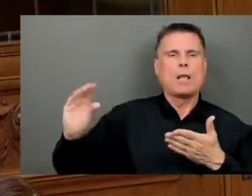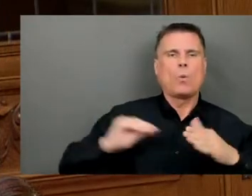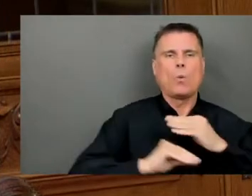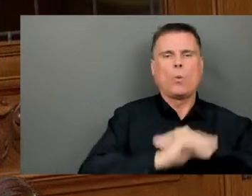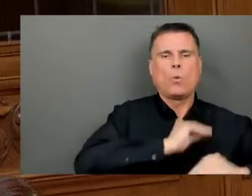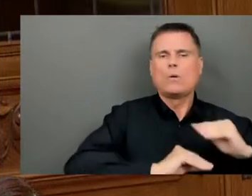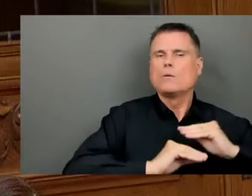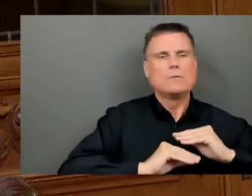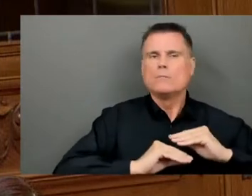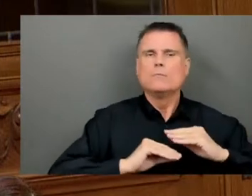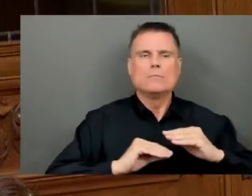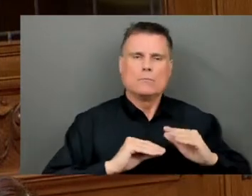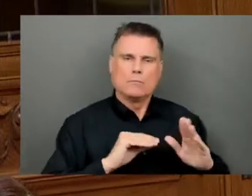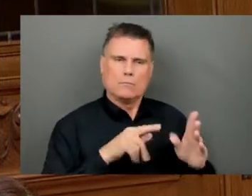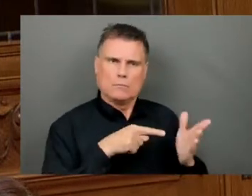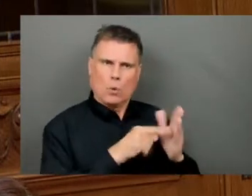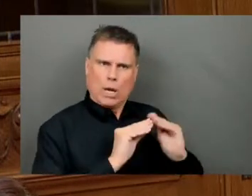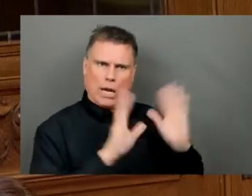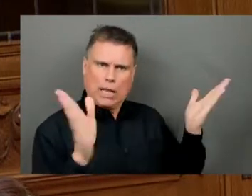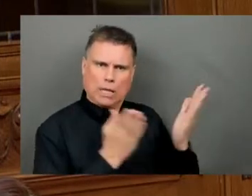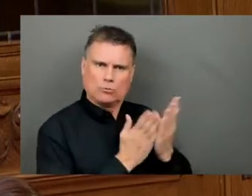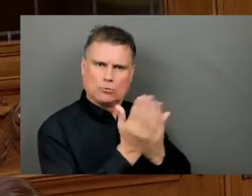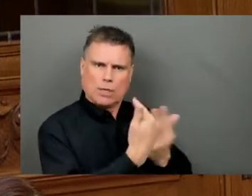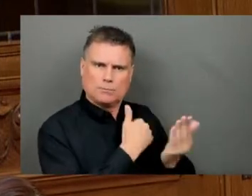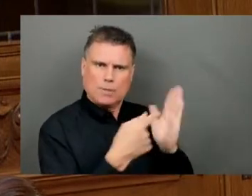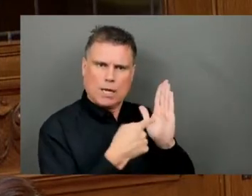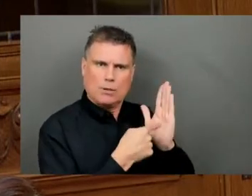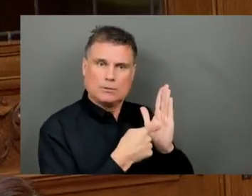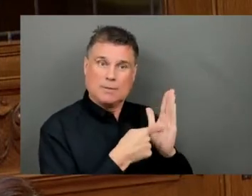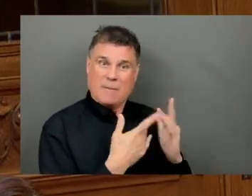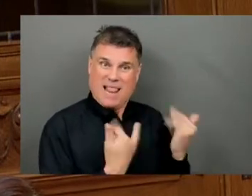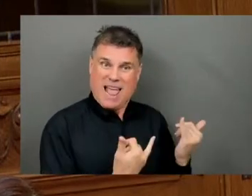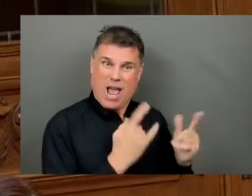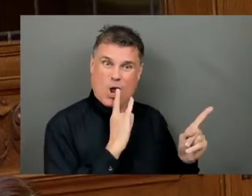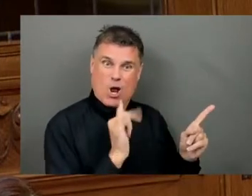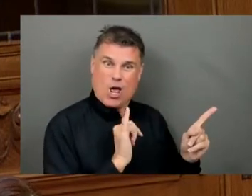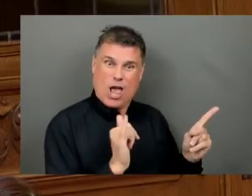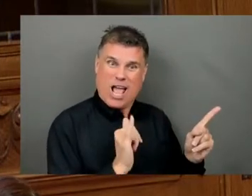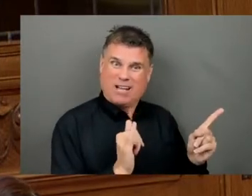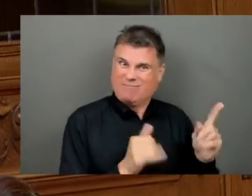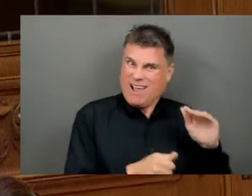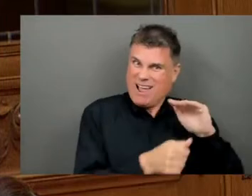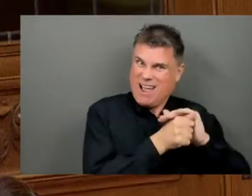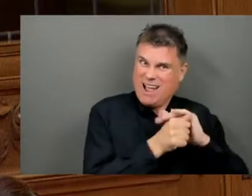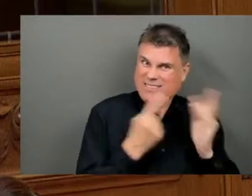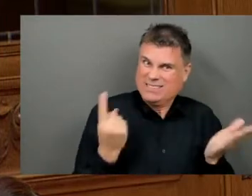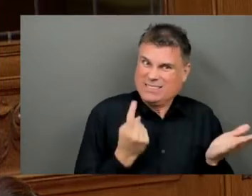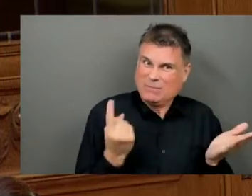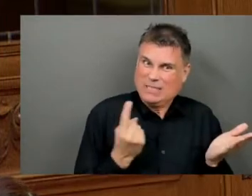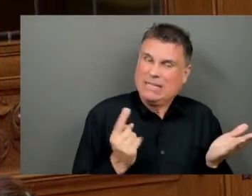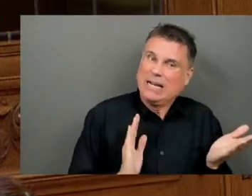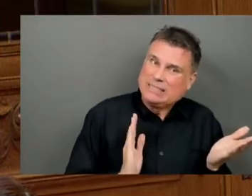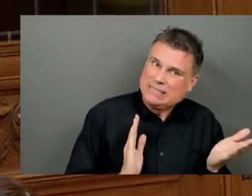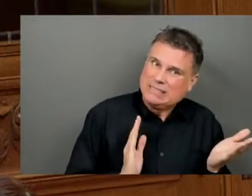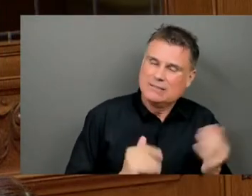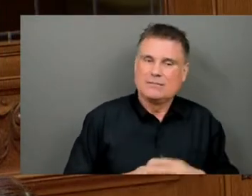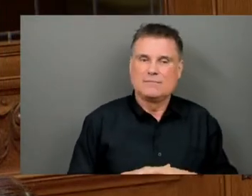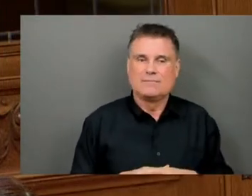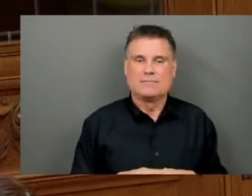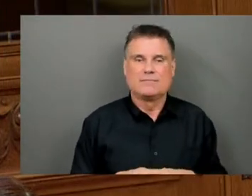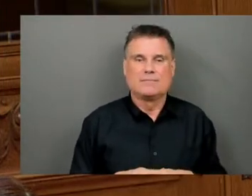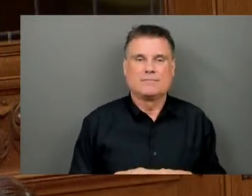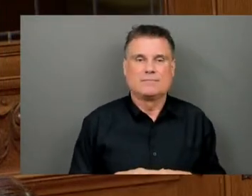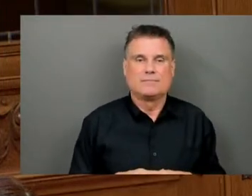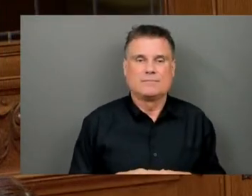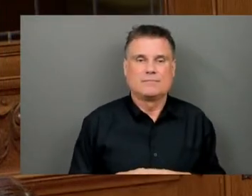Because a third party is inappropriately, allegedly, taking advantage of a system does